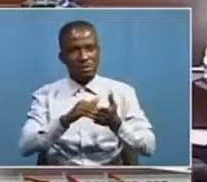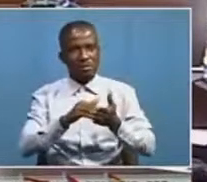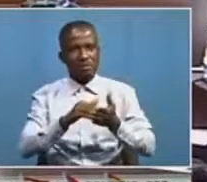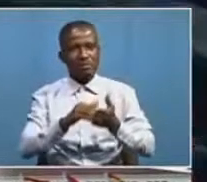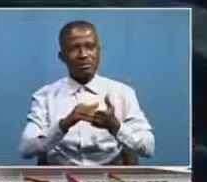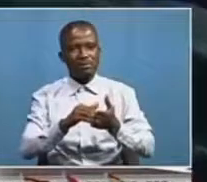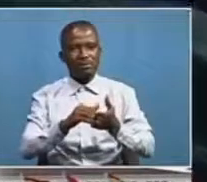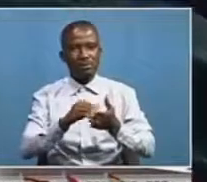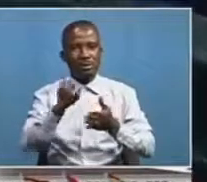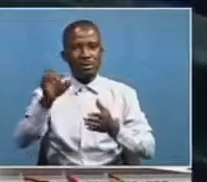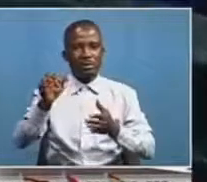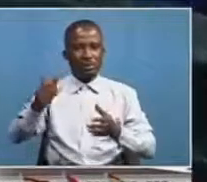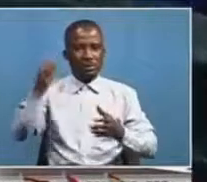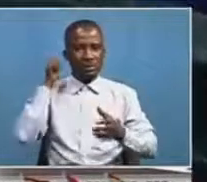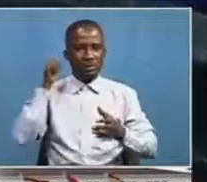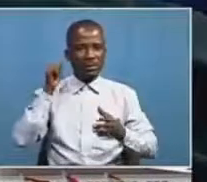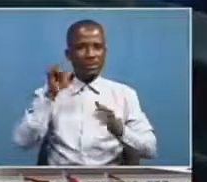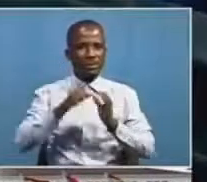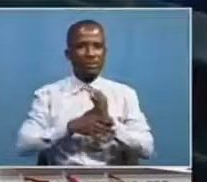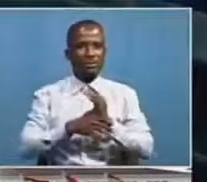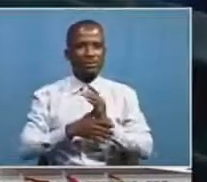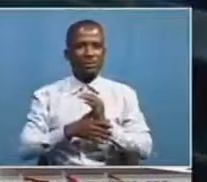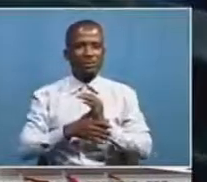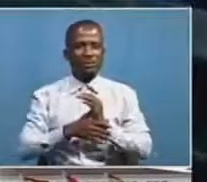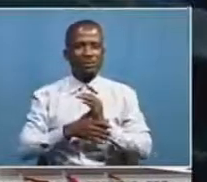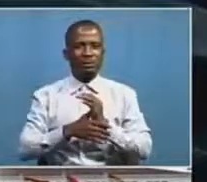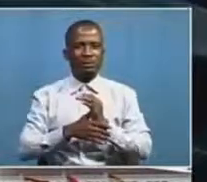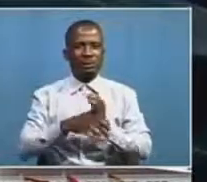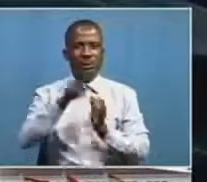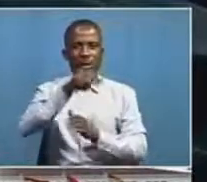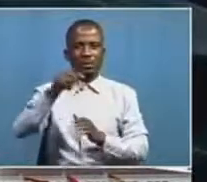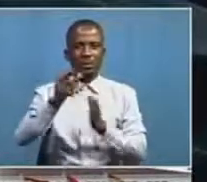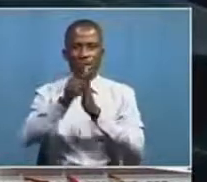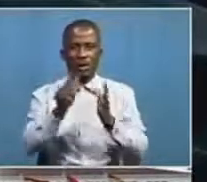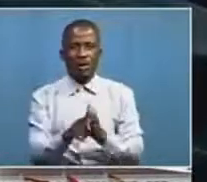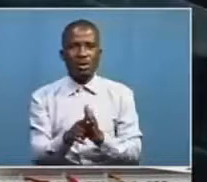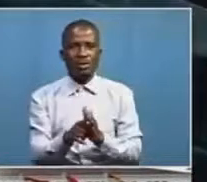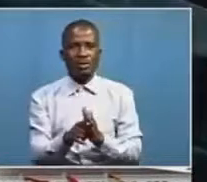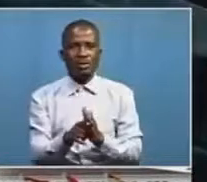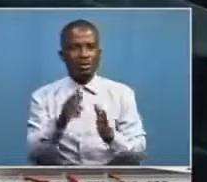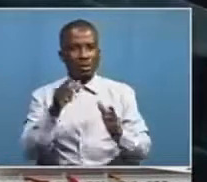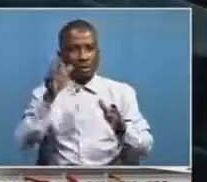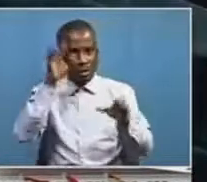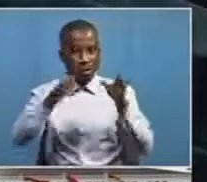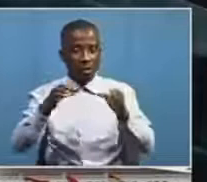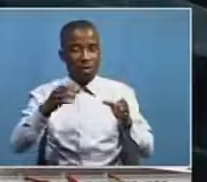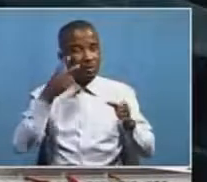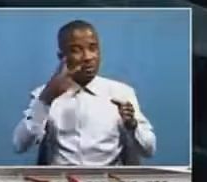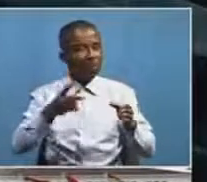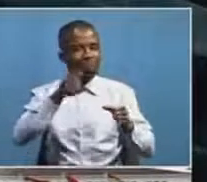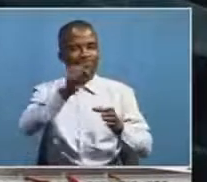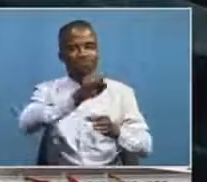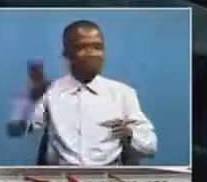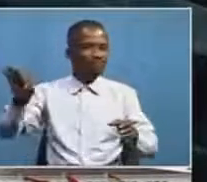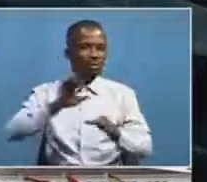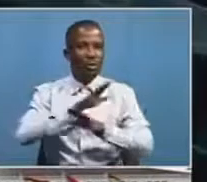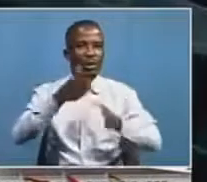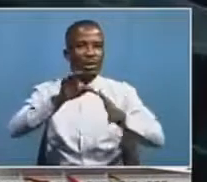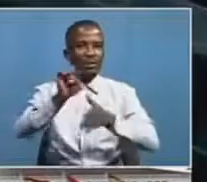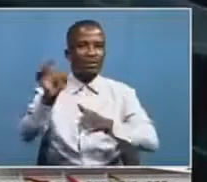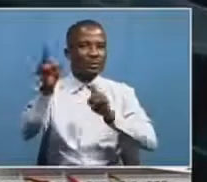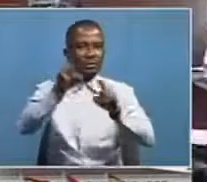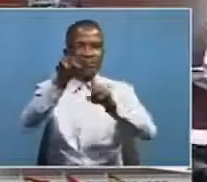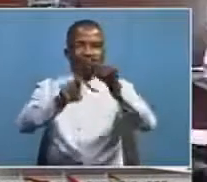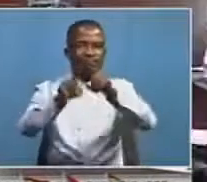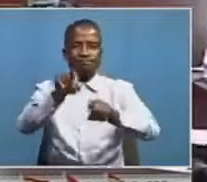evidence, which were all cited by counsel for the respondents, were dismissed by the courts. You would like to reiterate the point made